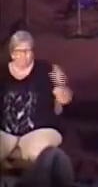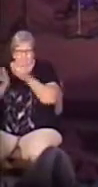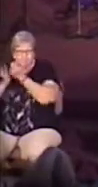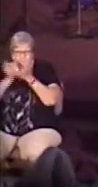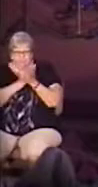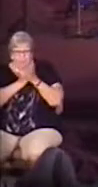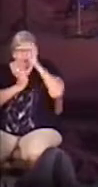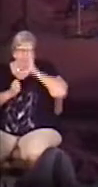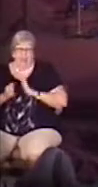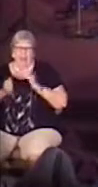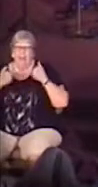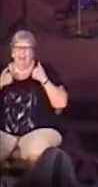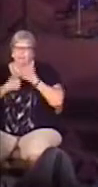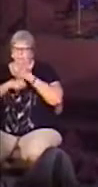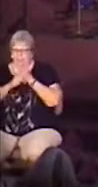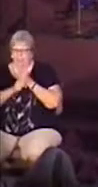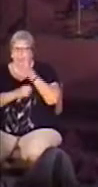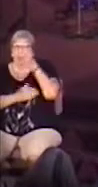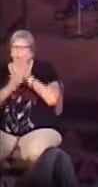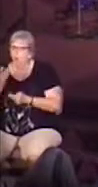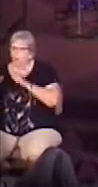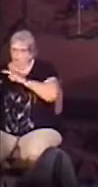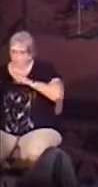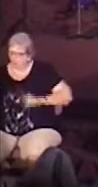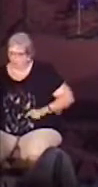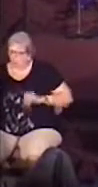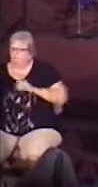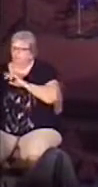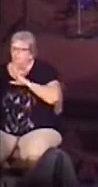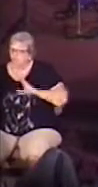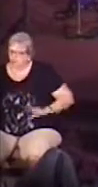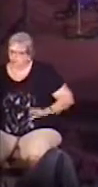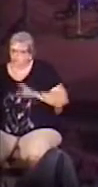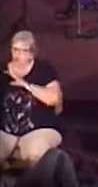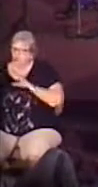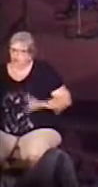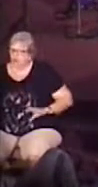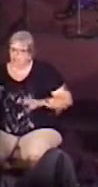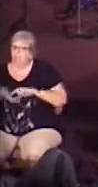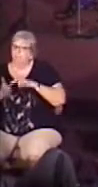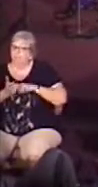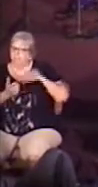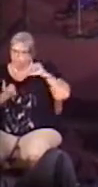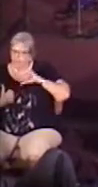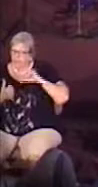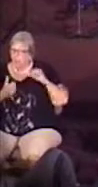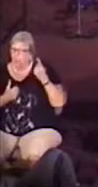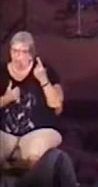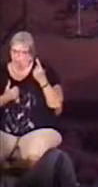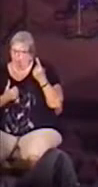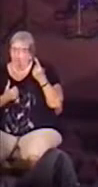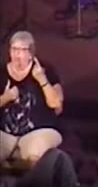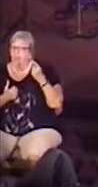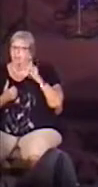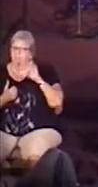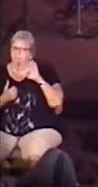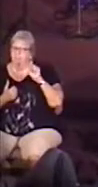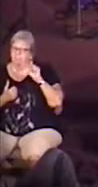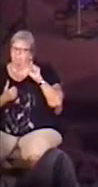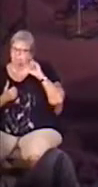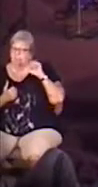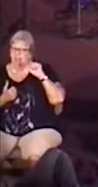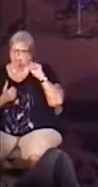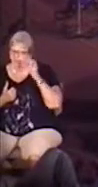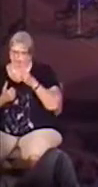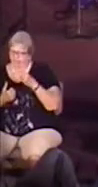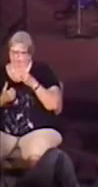made both Lord and Christ. Christ means anointed one. It means Messiah. It's the kingship of